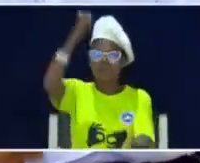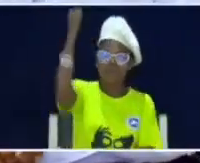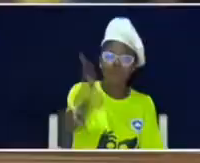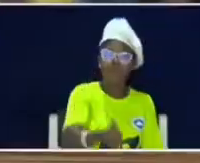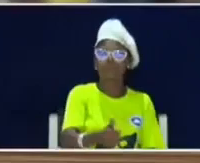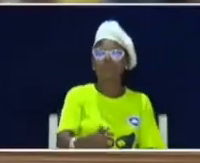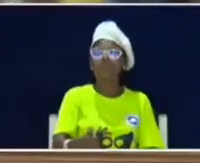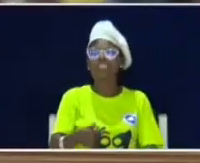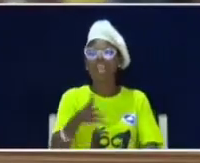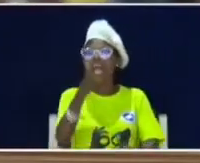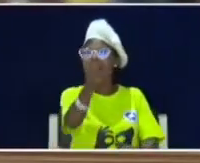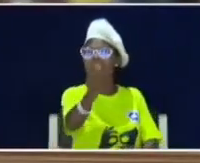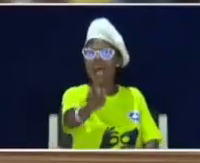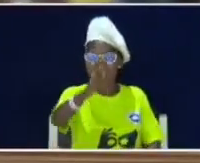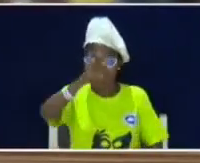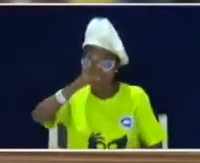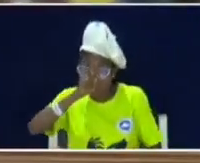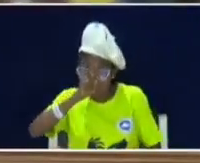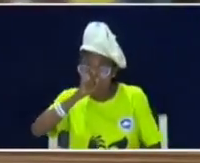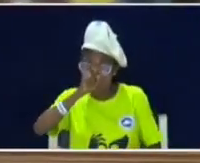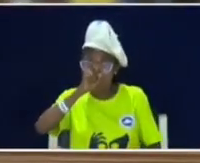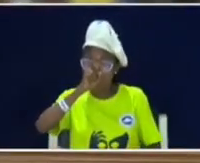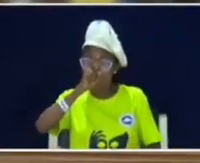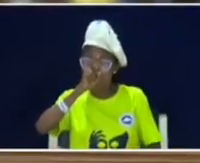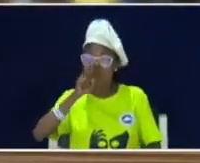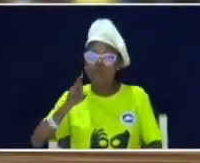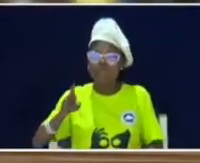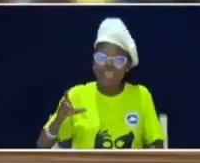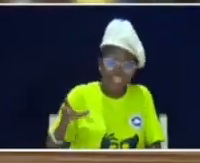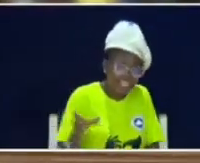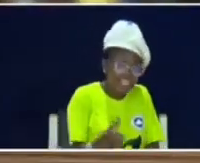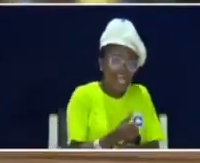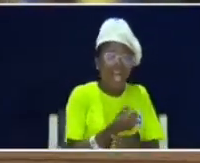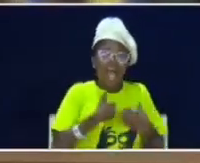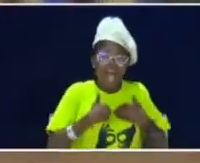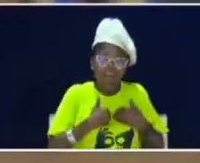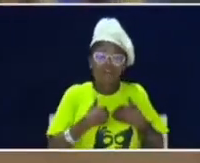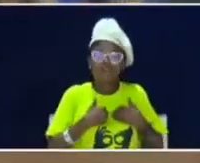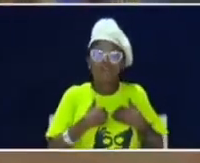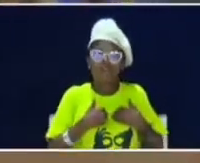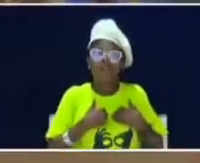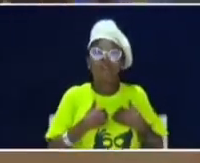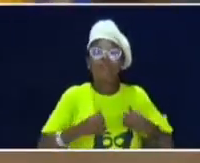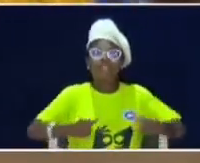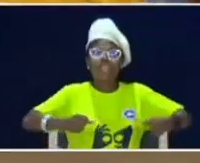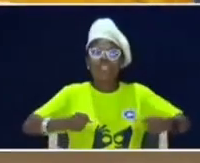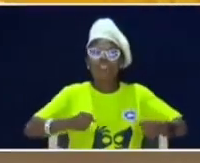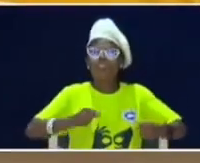An eagle possesses unusual strength. Hallelujah. One thing